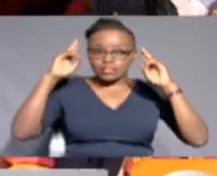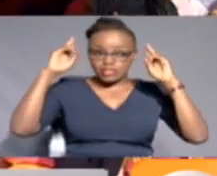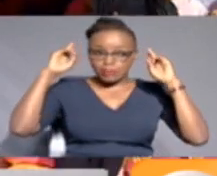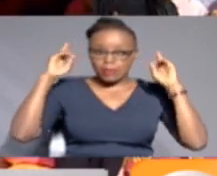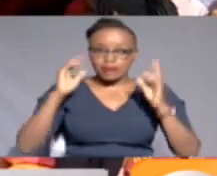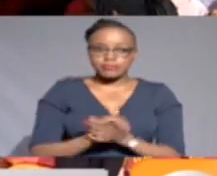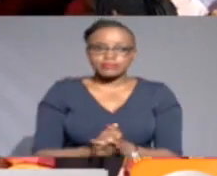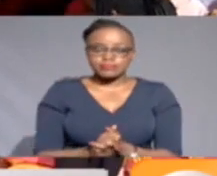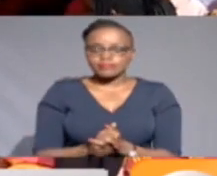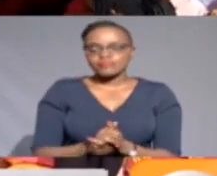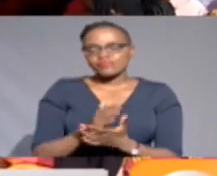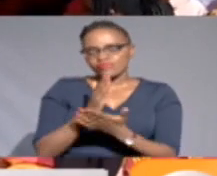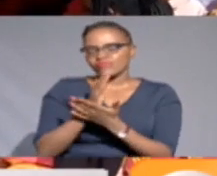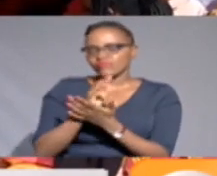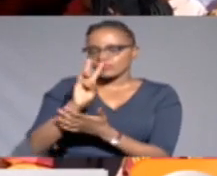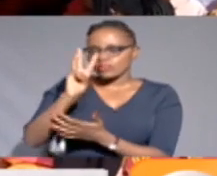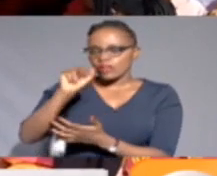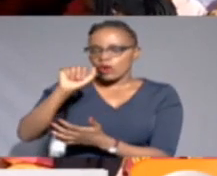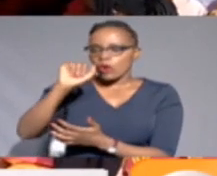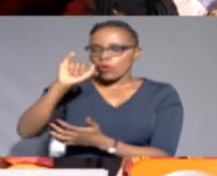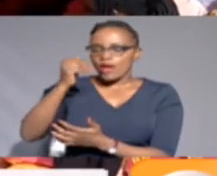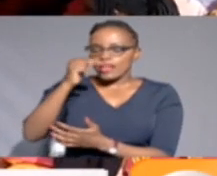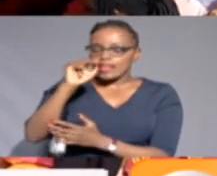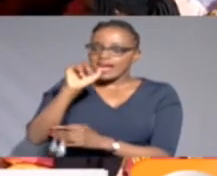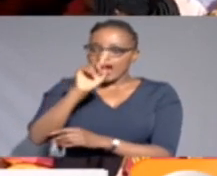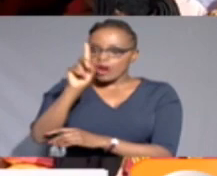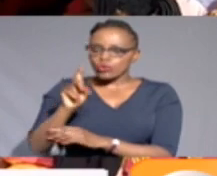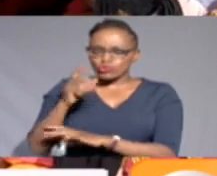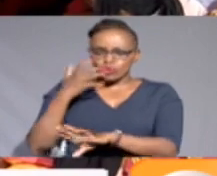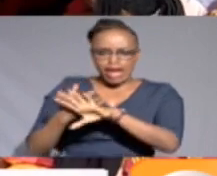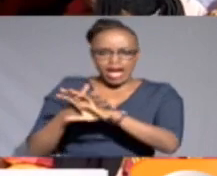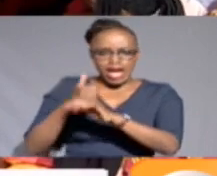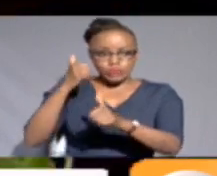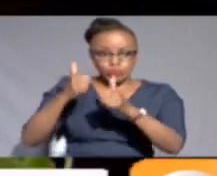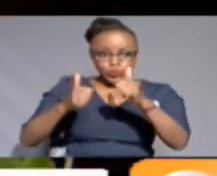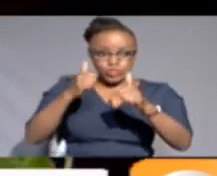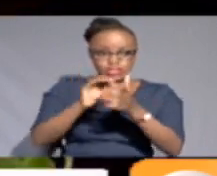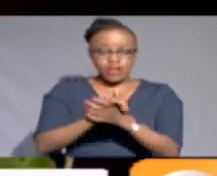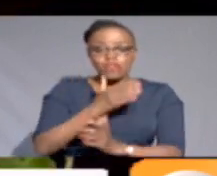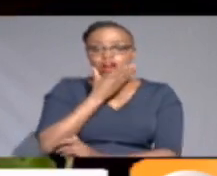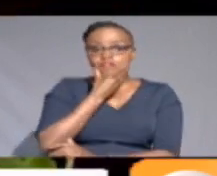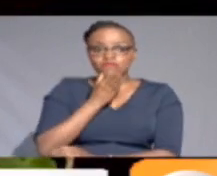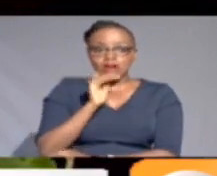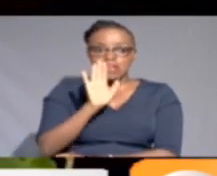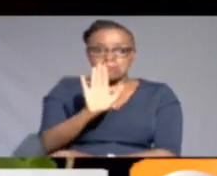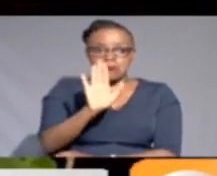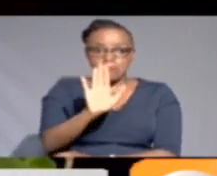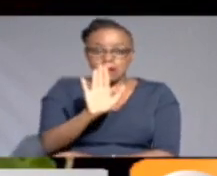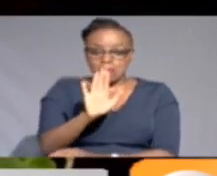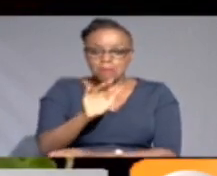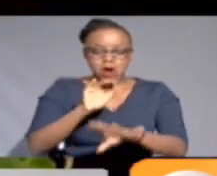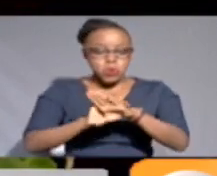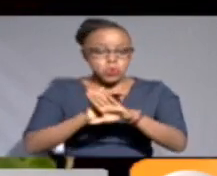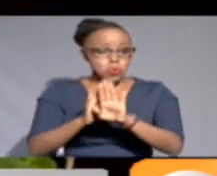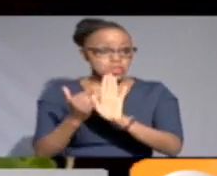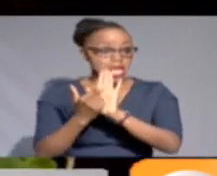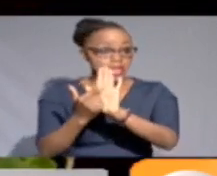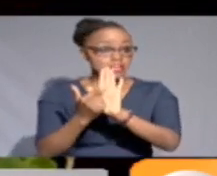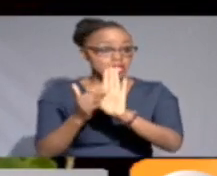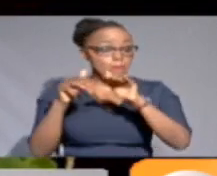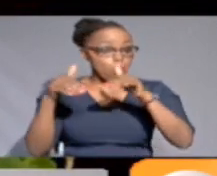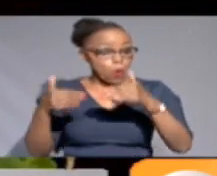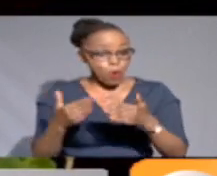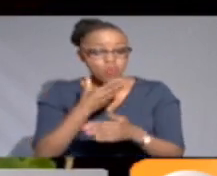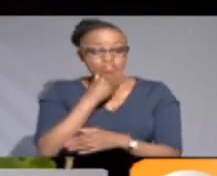Mashrima. Na Mwaihiga, kama kuna swali gumu la kuuliza ni hili, kama babako alikuwa kielelezo chema ama kama babako